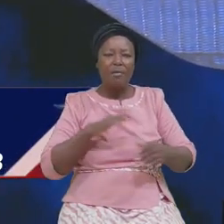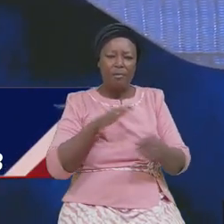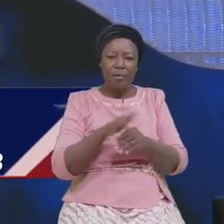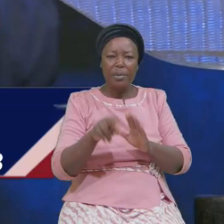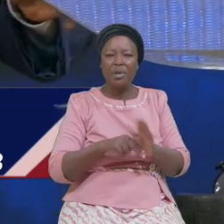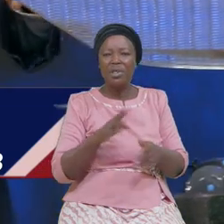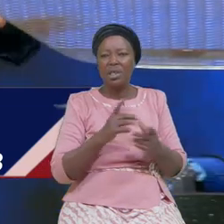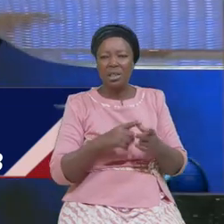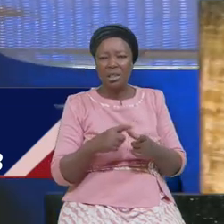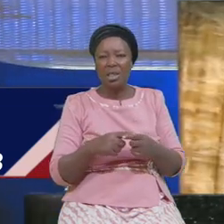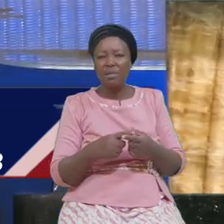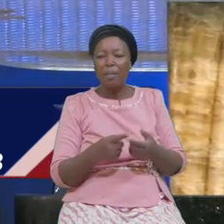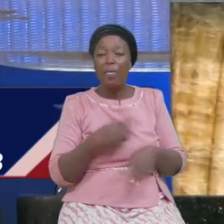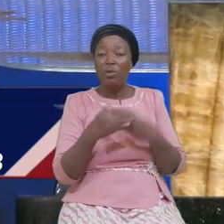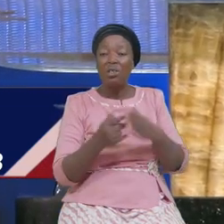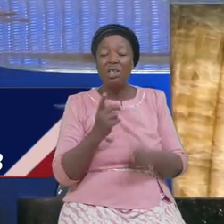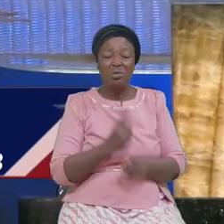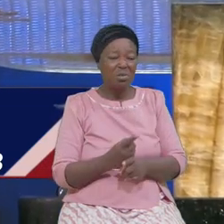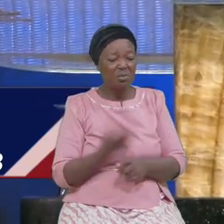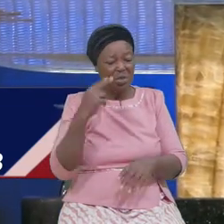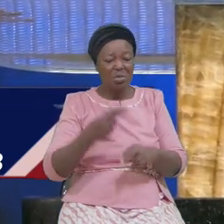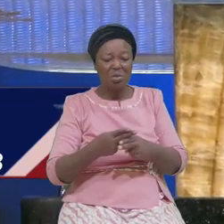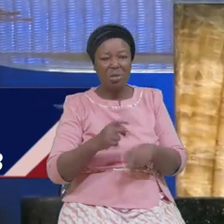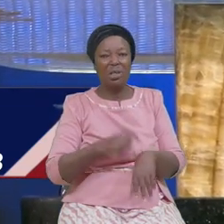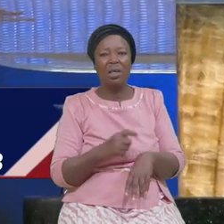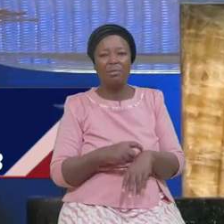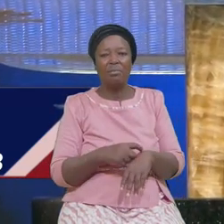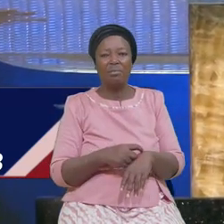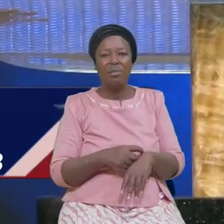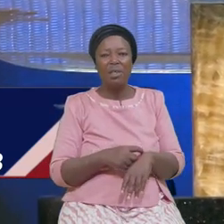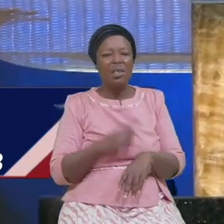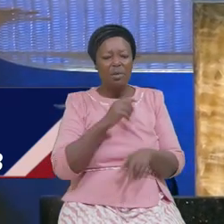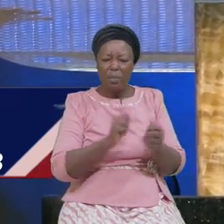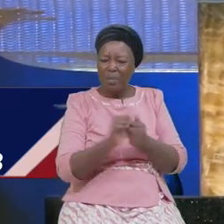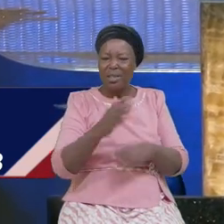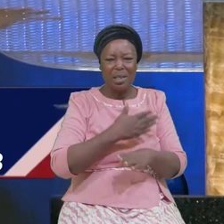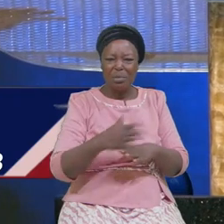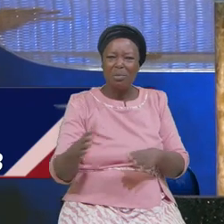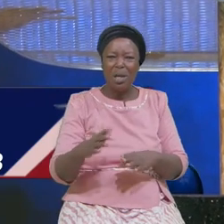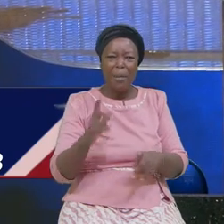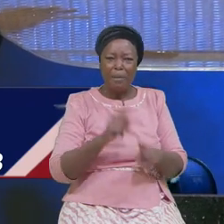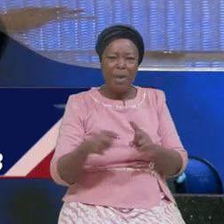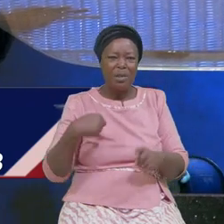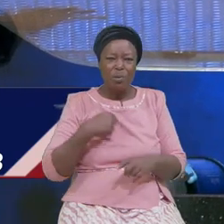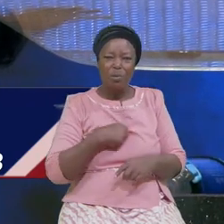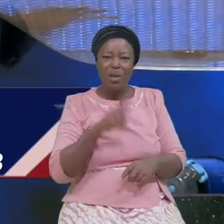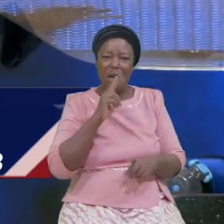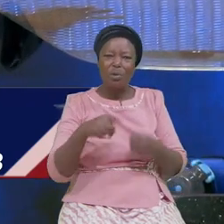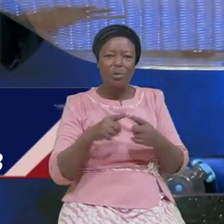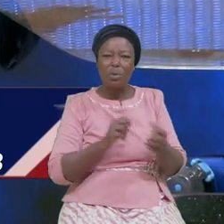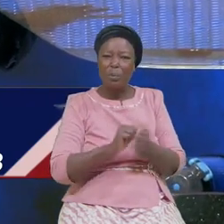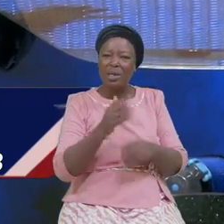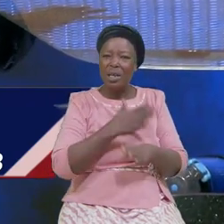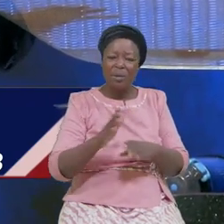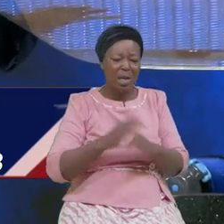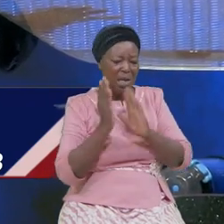fulfillment, yeah, all those things are temporary. they're going to pass away, or we are going to pass away and leave